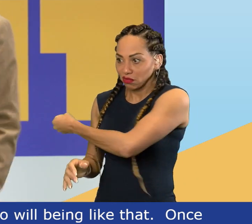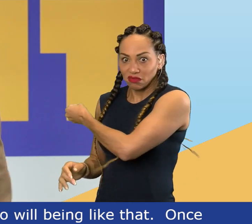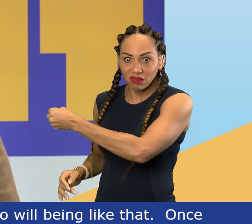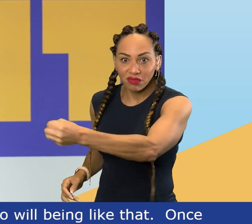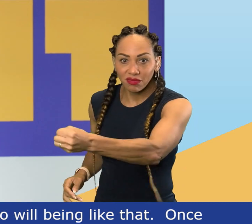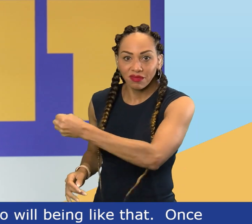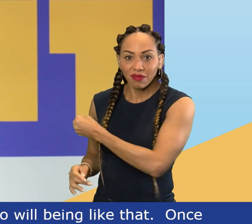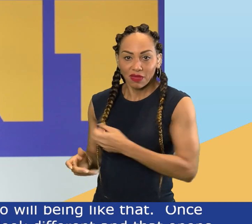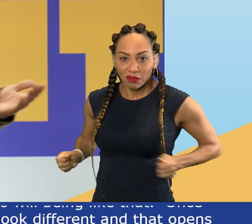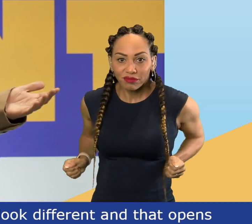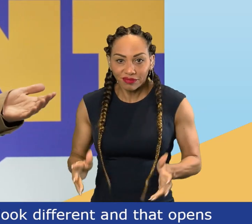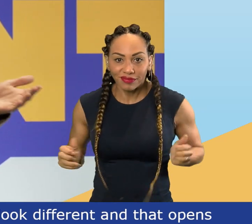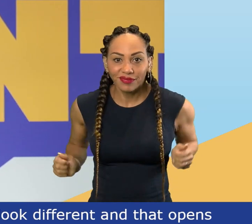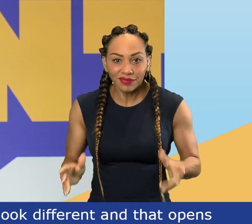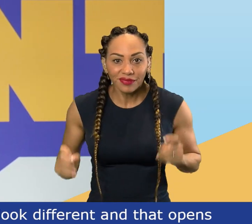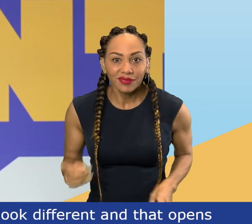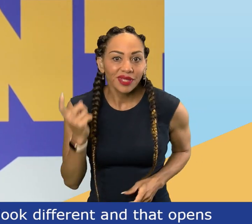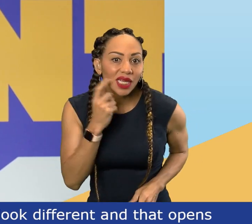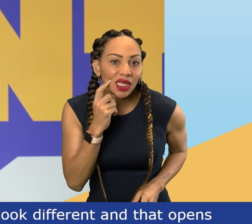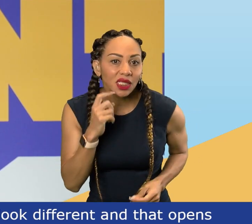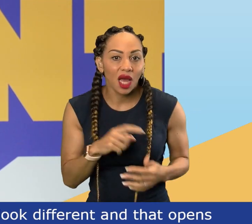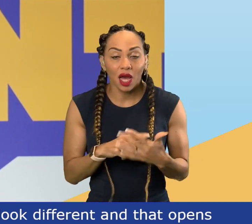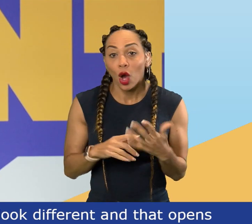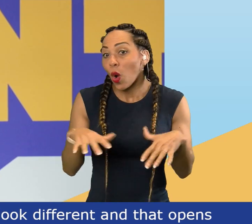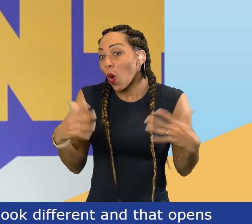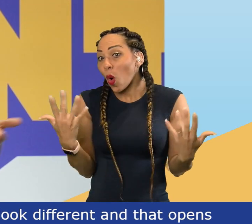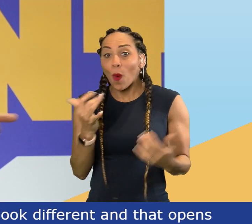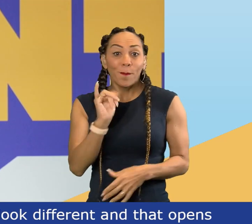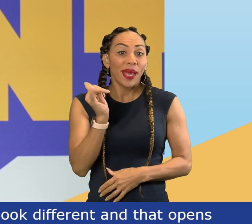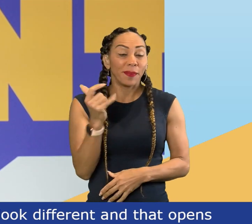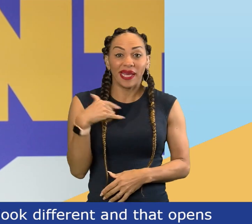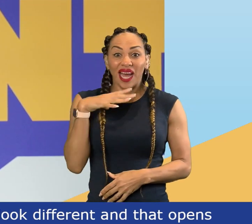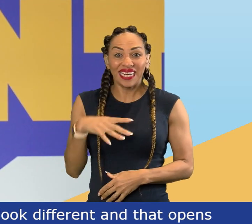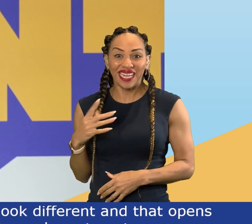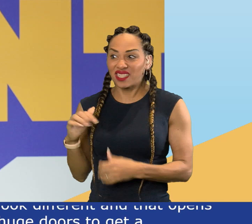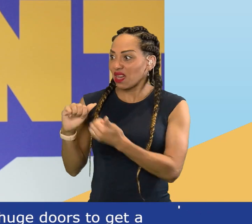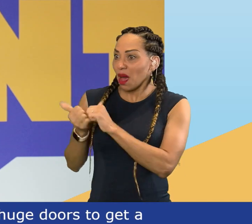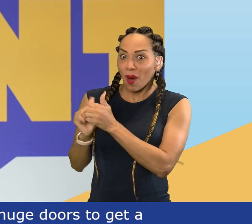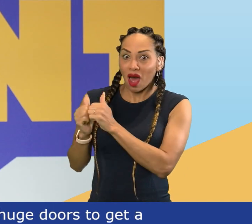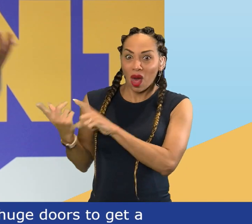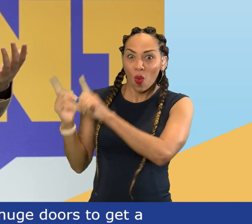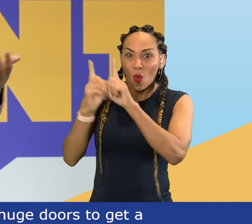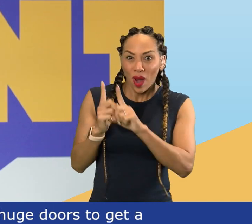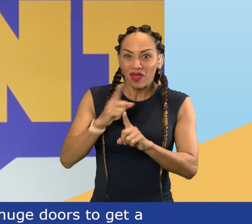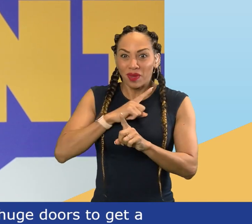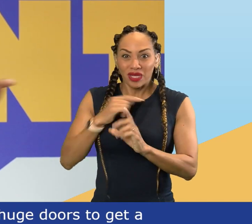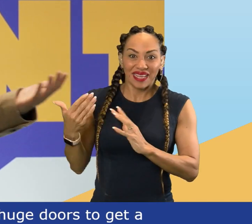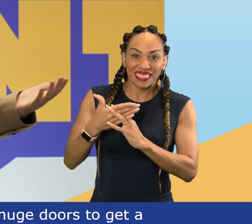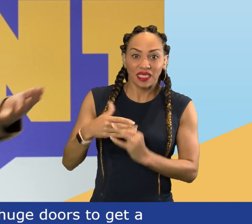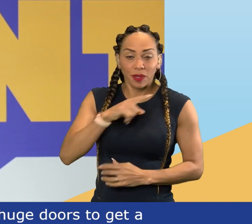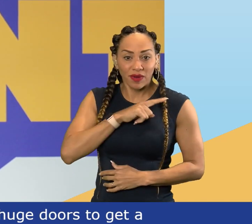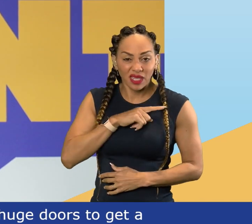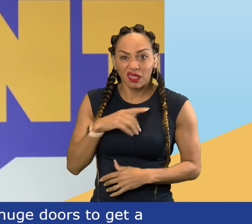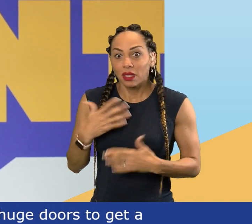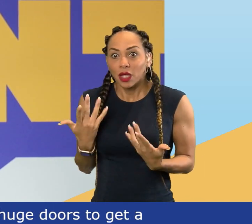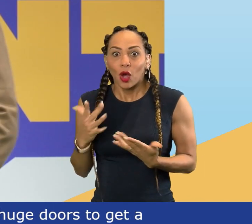most importantly, people who would need someone else with them normally to drive for them could suddenly go out on their own. So the implications of new